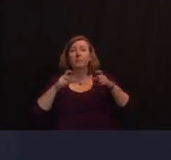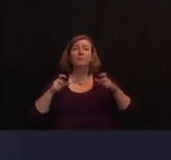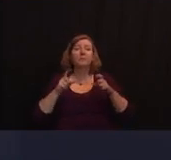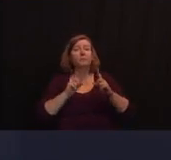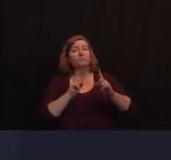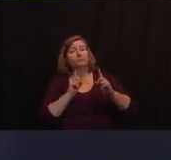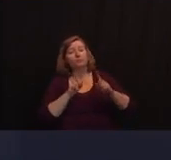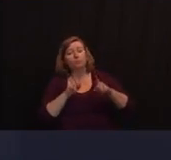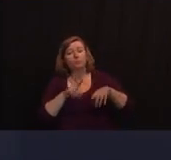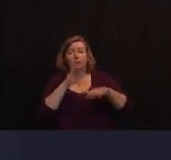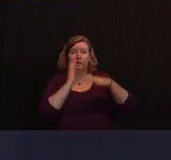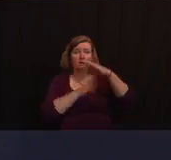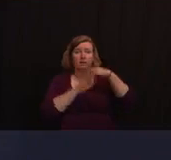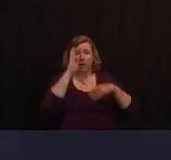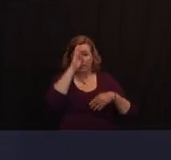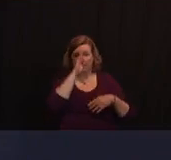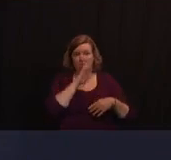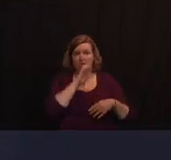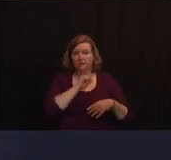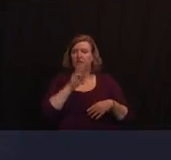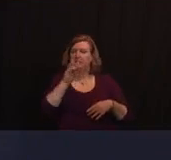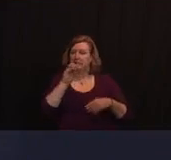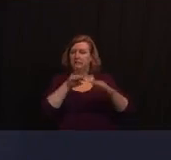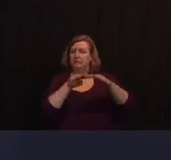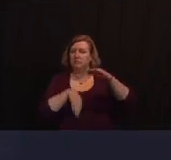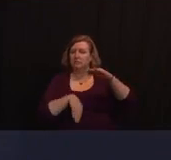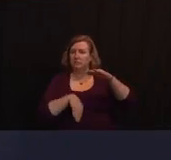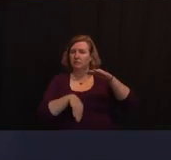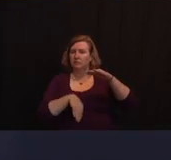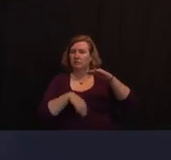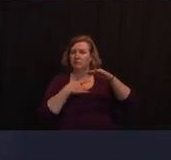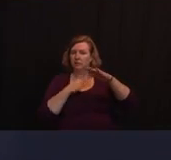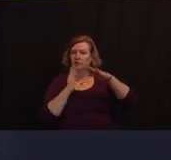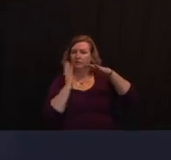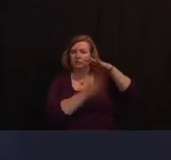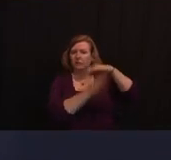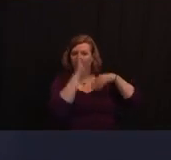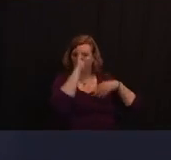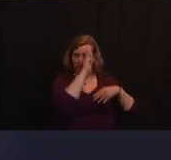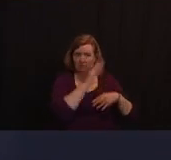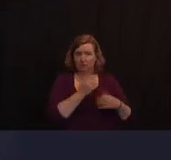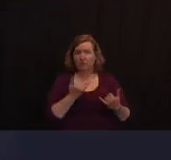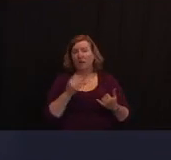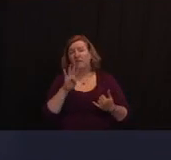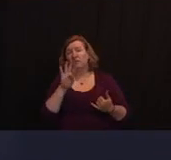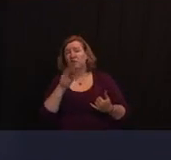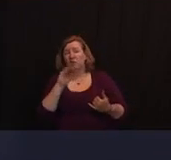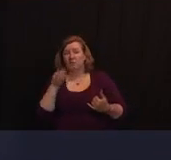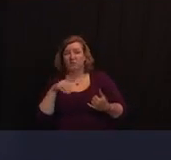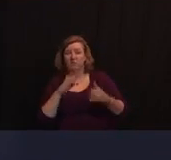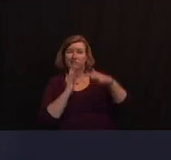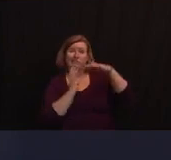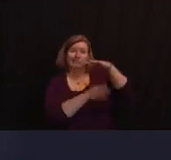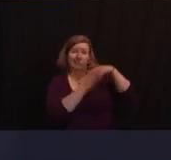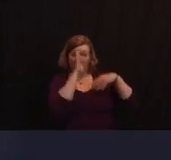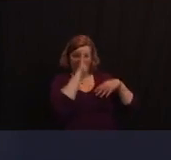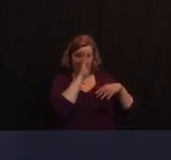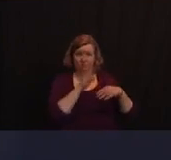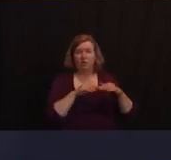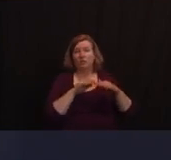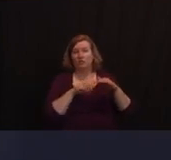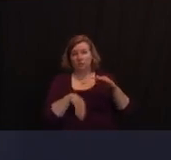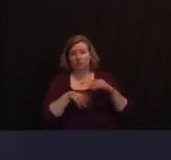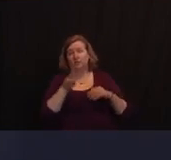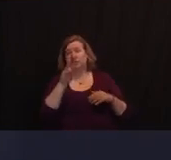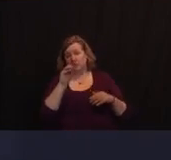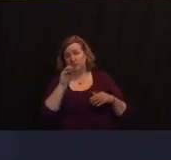under the age of 60. Right now, about 49% of our admissions are under 60